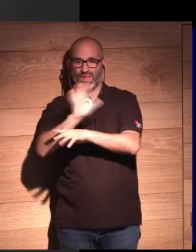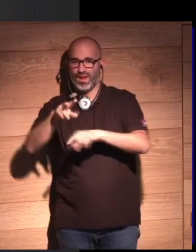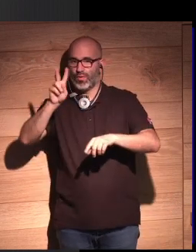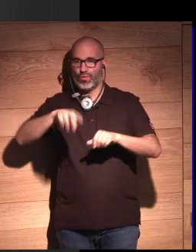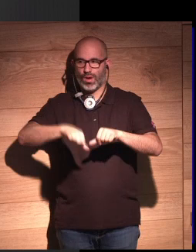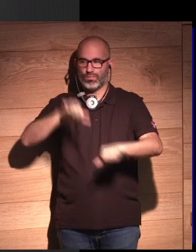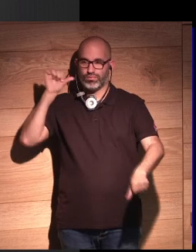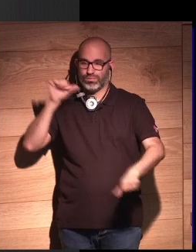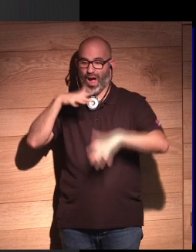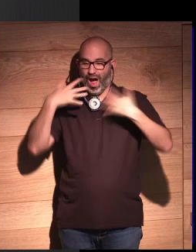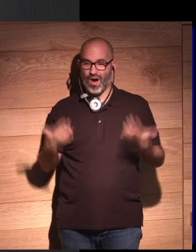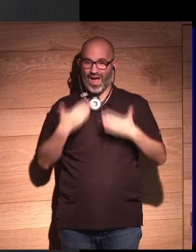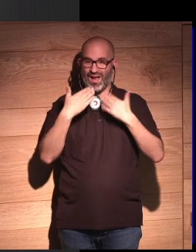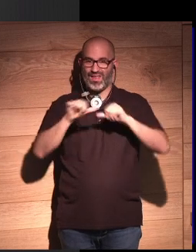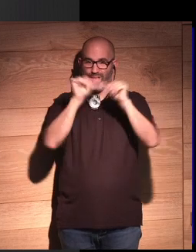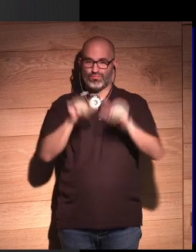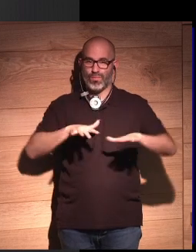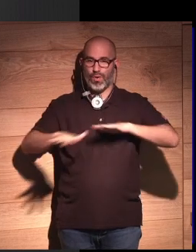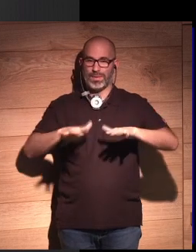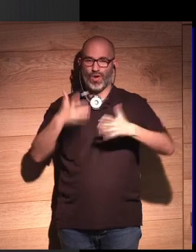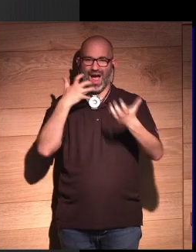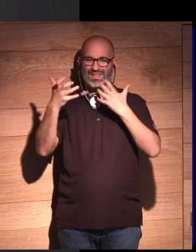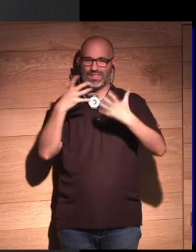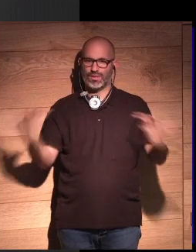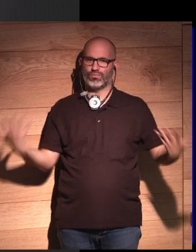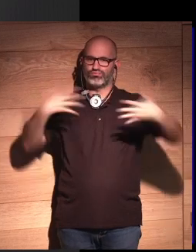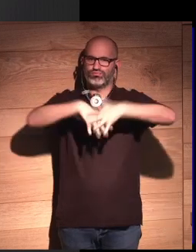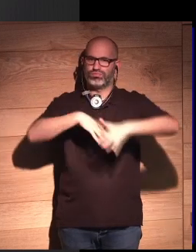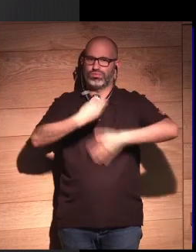up. And the technology continues to grow.